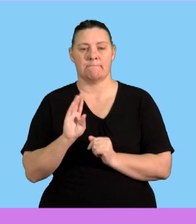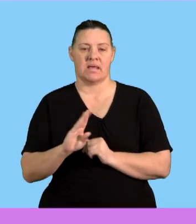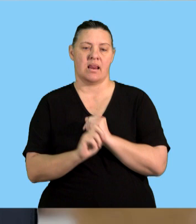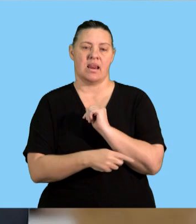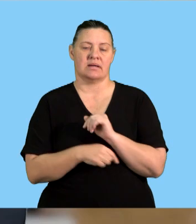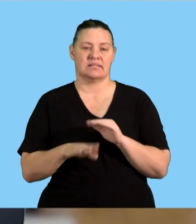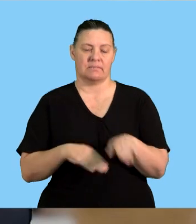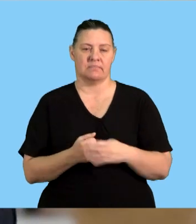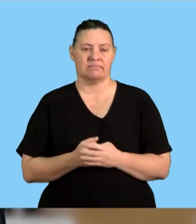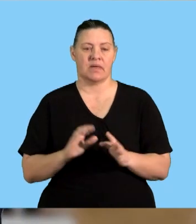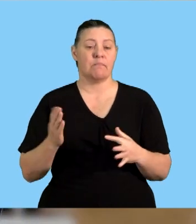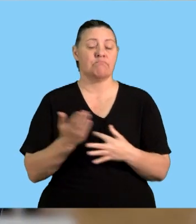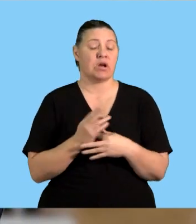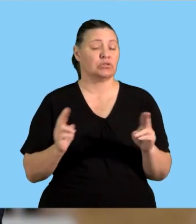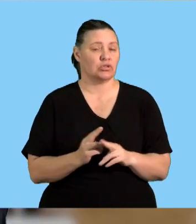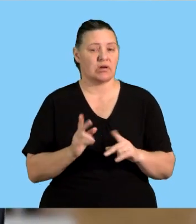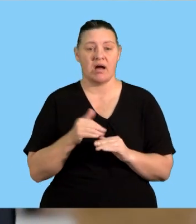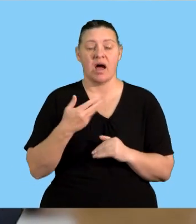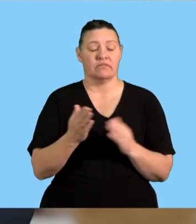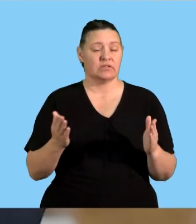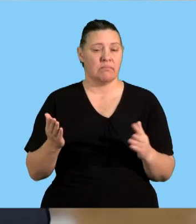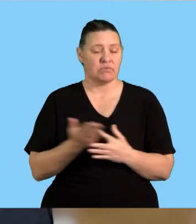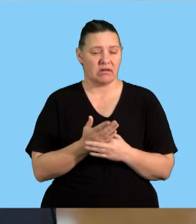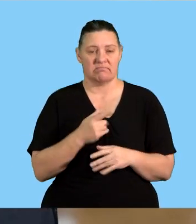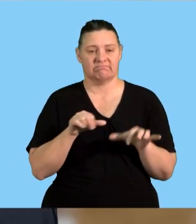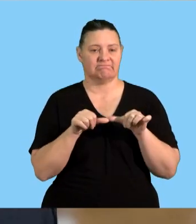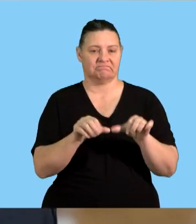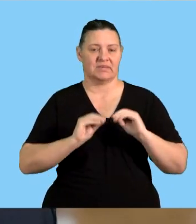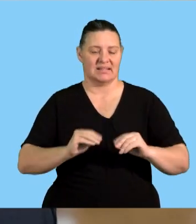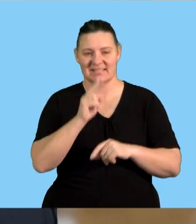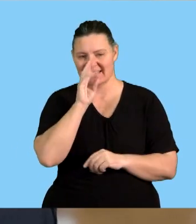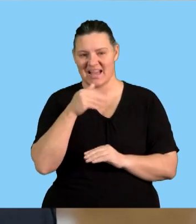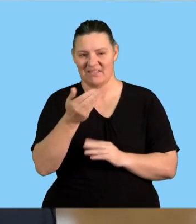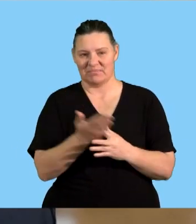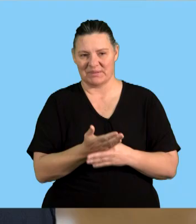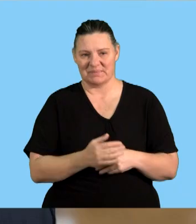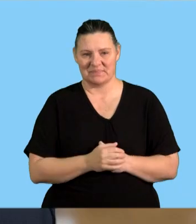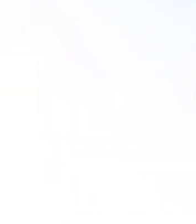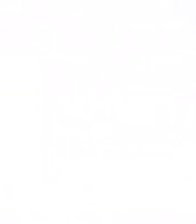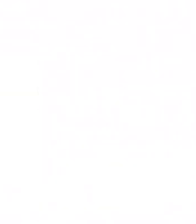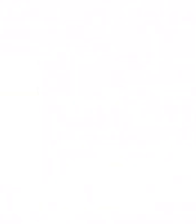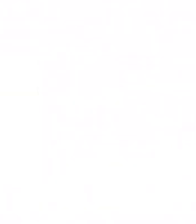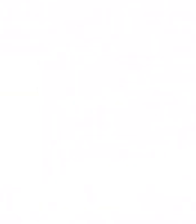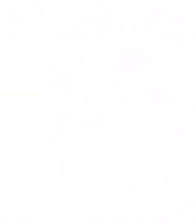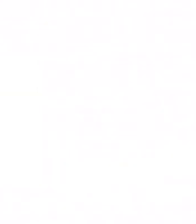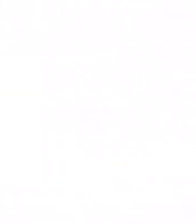step. Guys, let us take a quick break. After the break, we'll continue with our lesson. See you after the break.